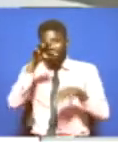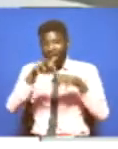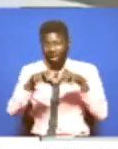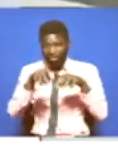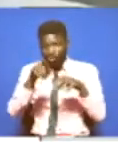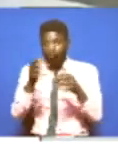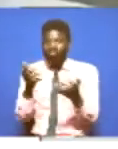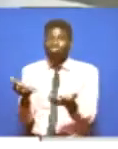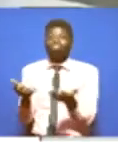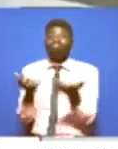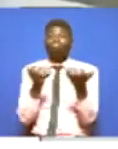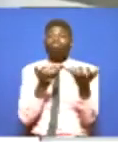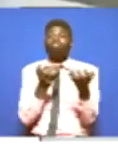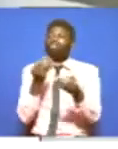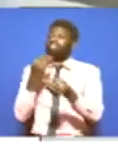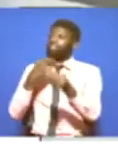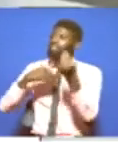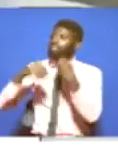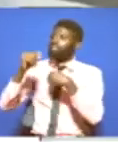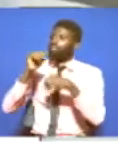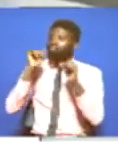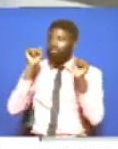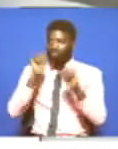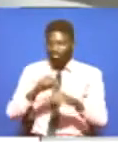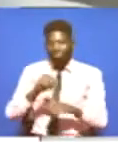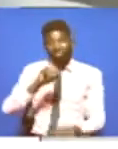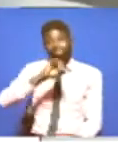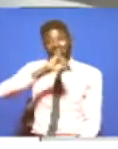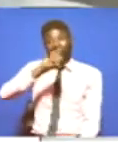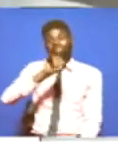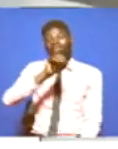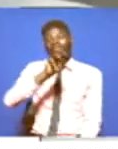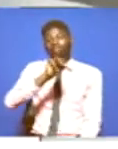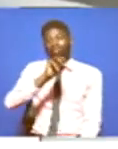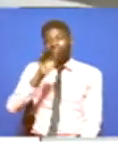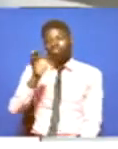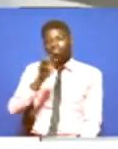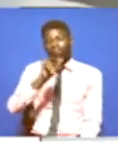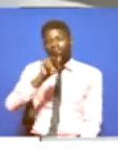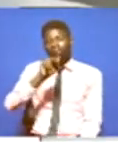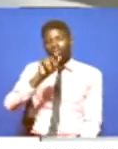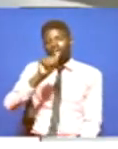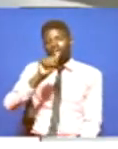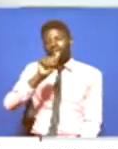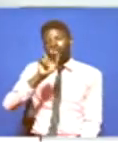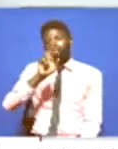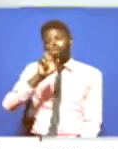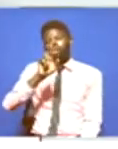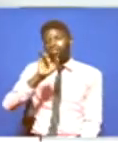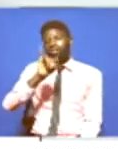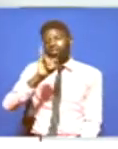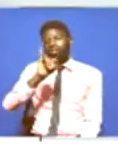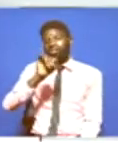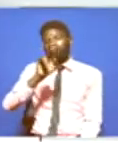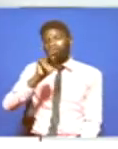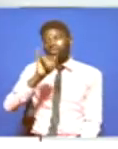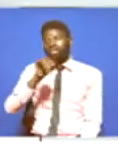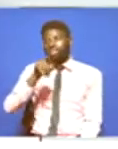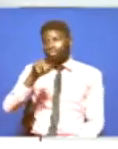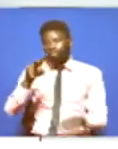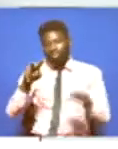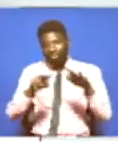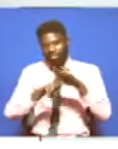them. And so J.M. Kariuki was the assistant minister for tourism. And at